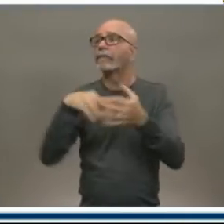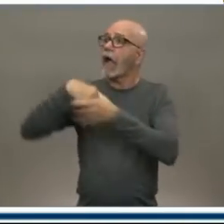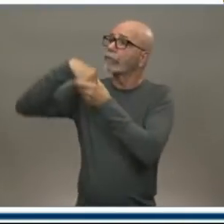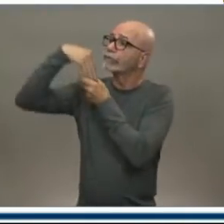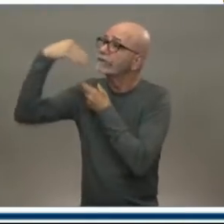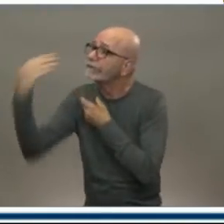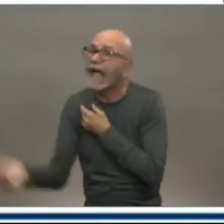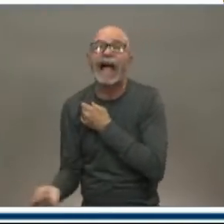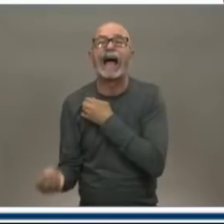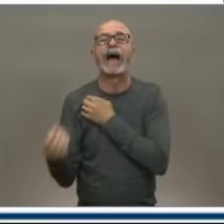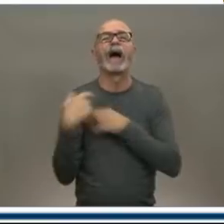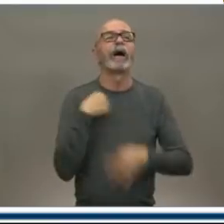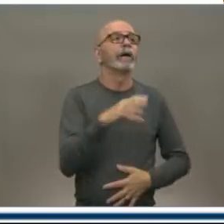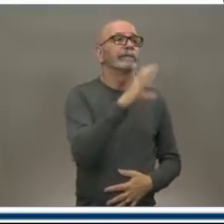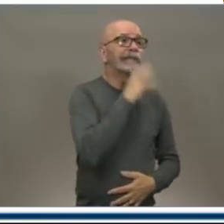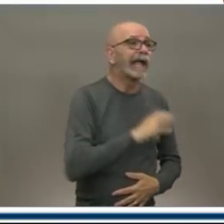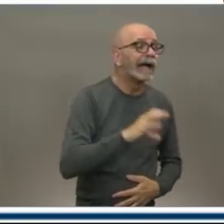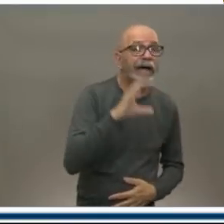kids not wearing masks.